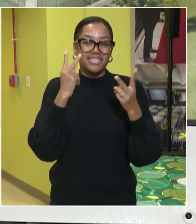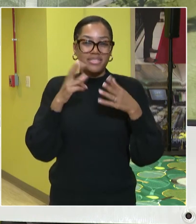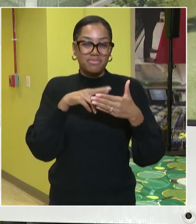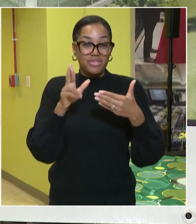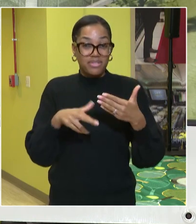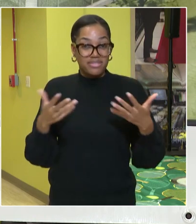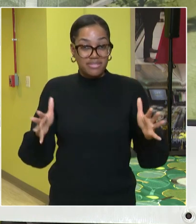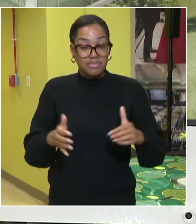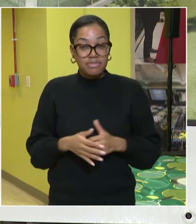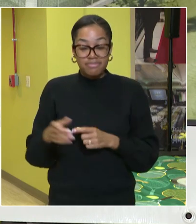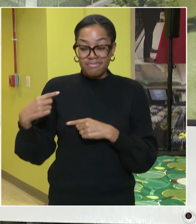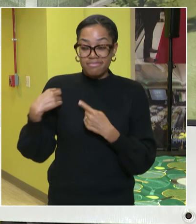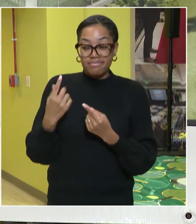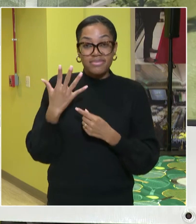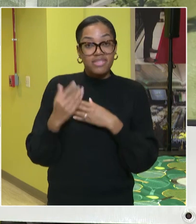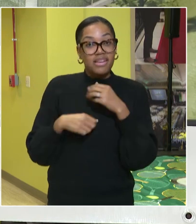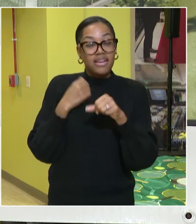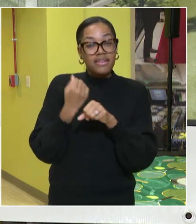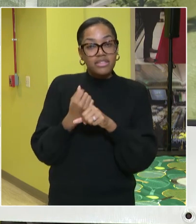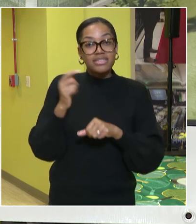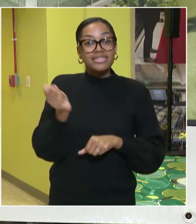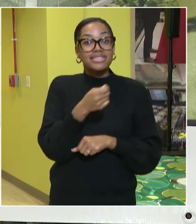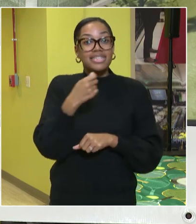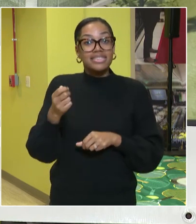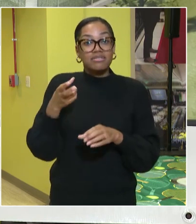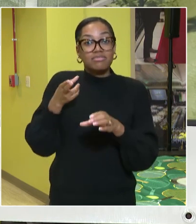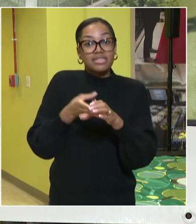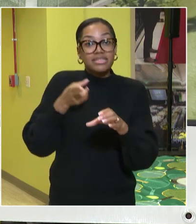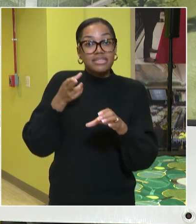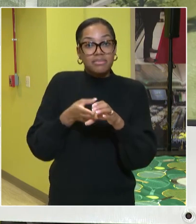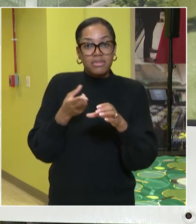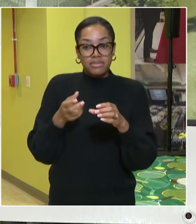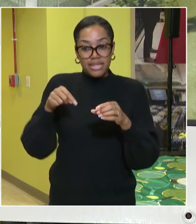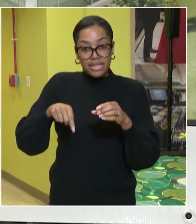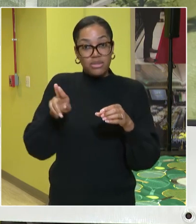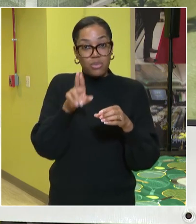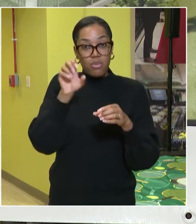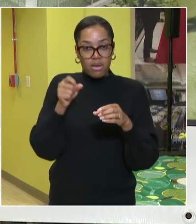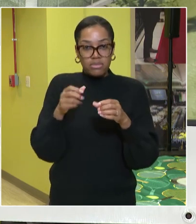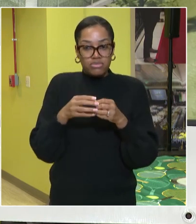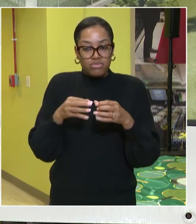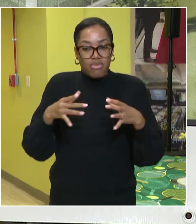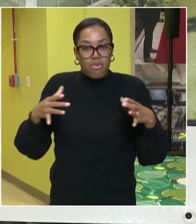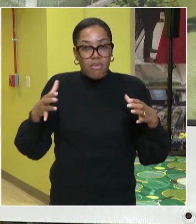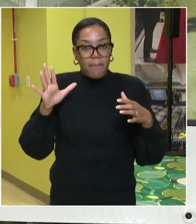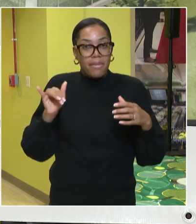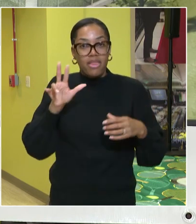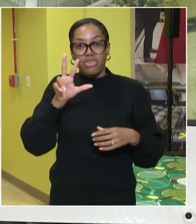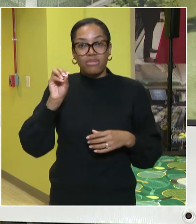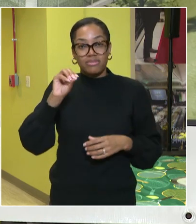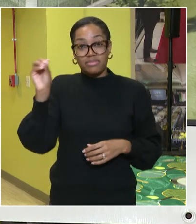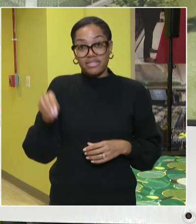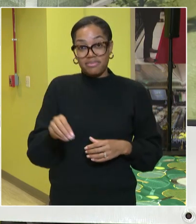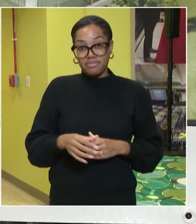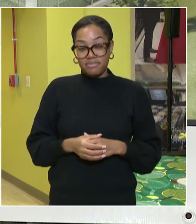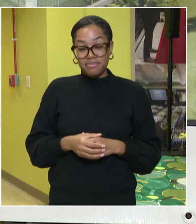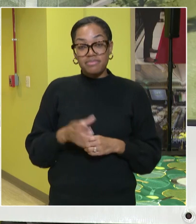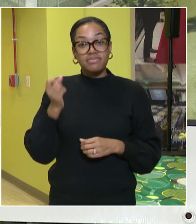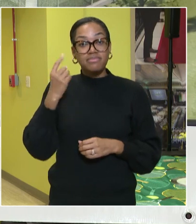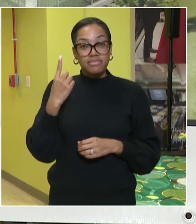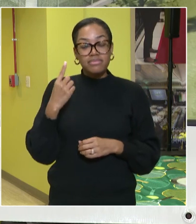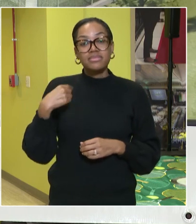5 years alone, tennis participation in the United States has grown by over 30%. By